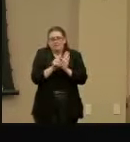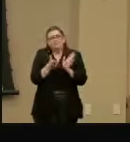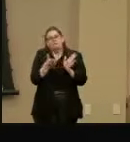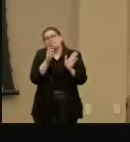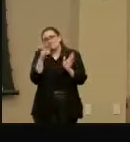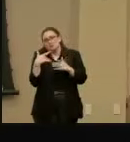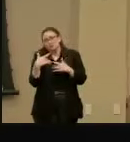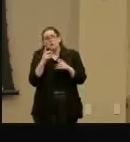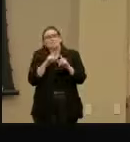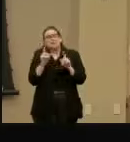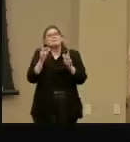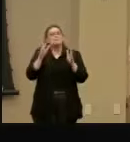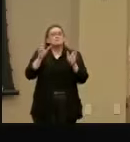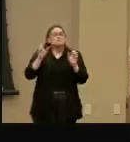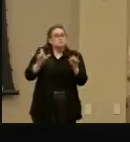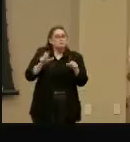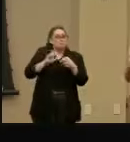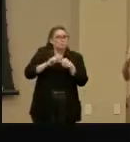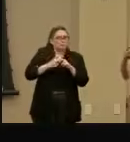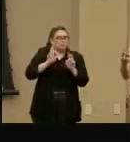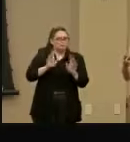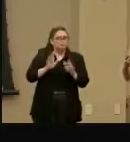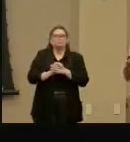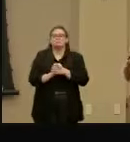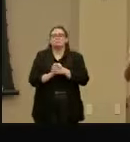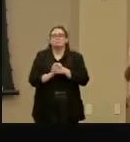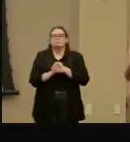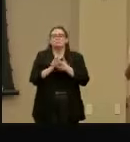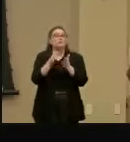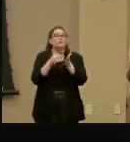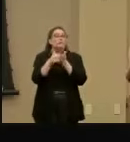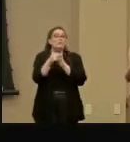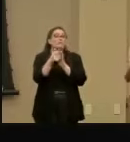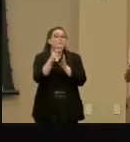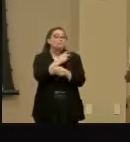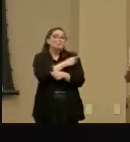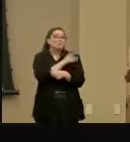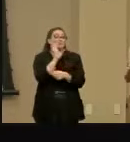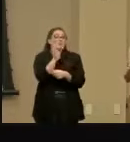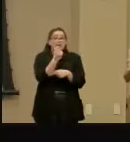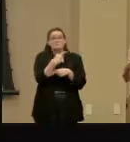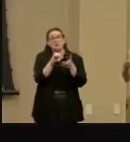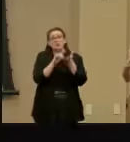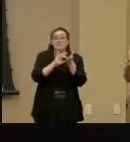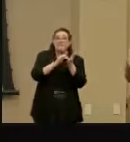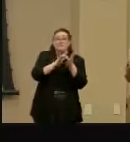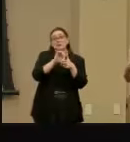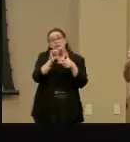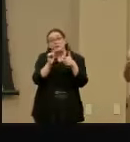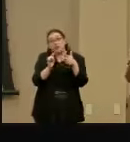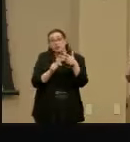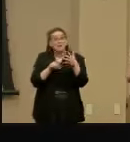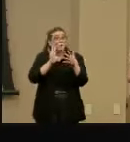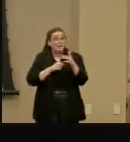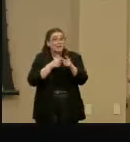I've also had a few patients ask about medication, X, Y, or Z, methotrexate, something concerning, which is